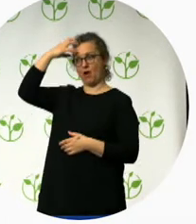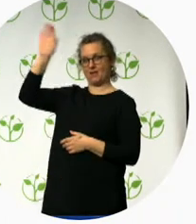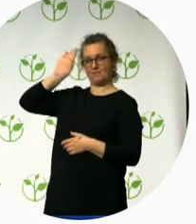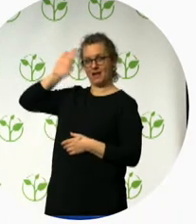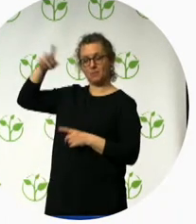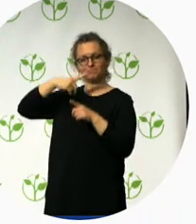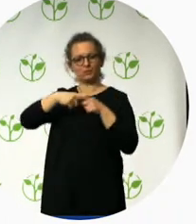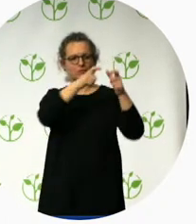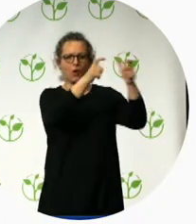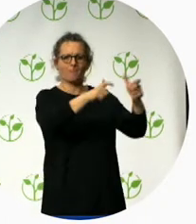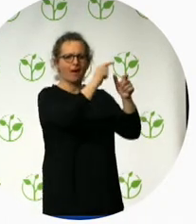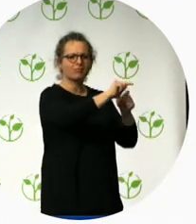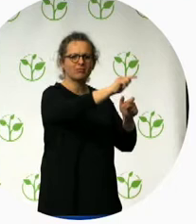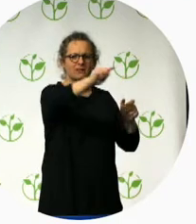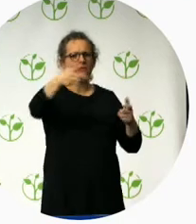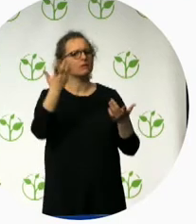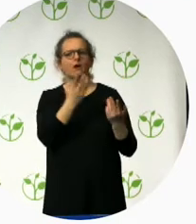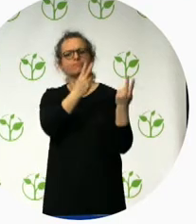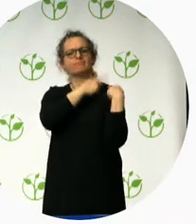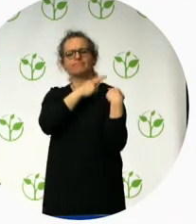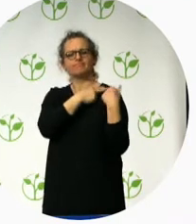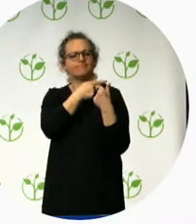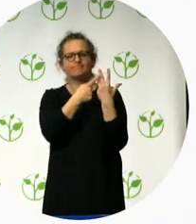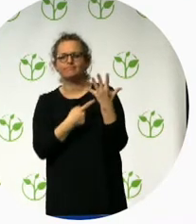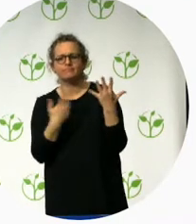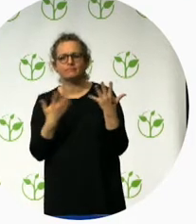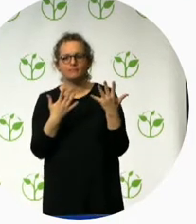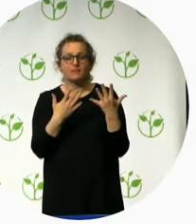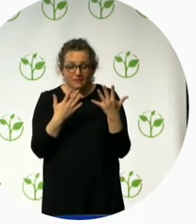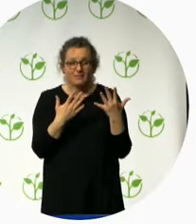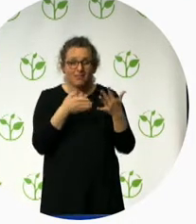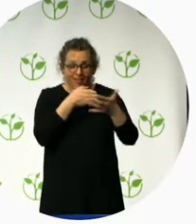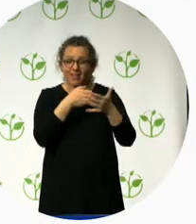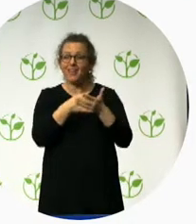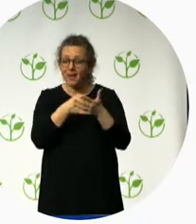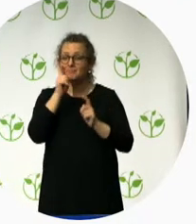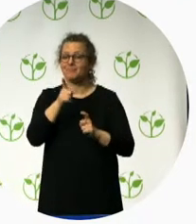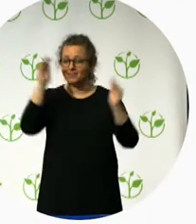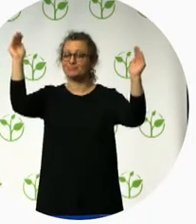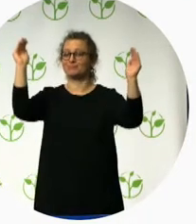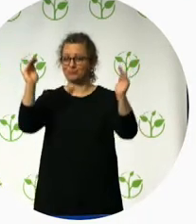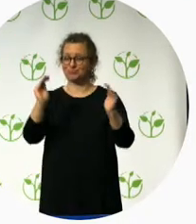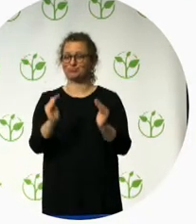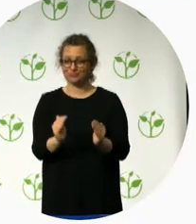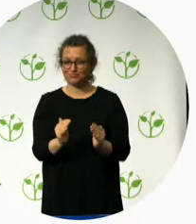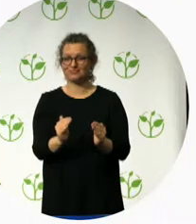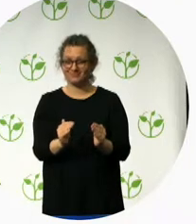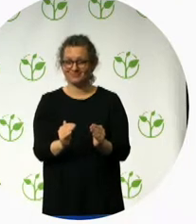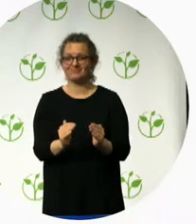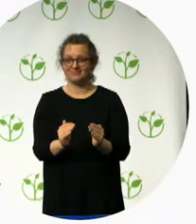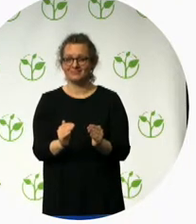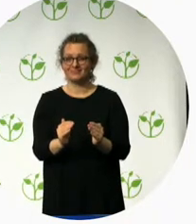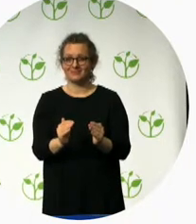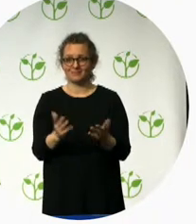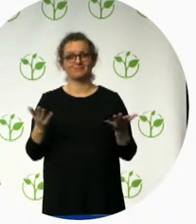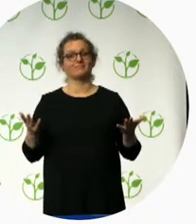the participation of all stakeholders, including people with disabilities, disabled people's organizations, and